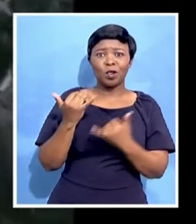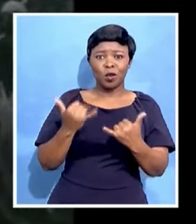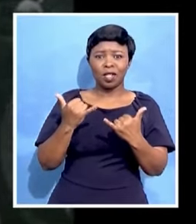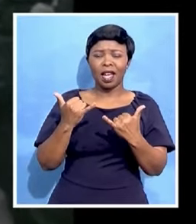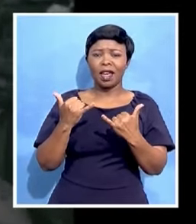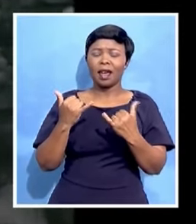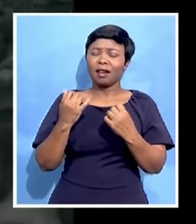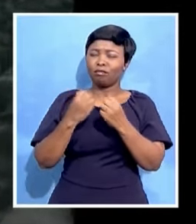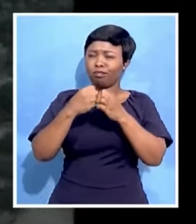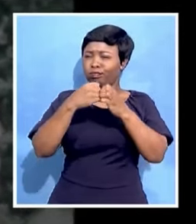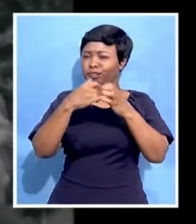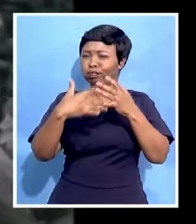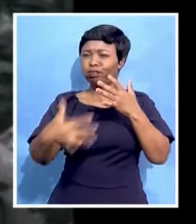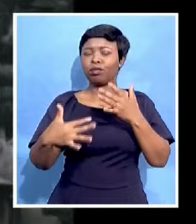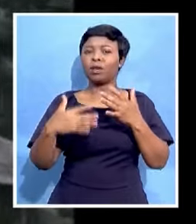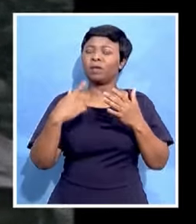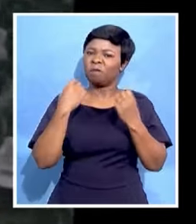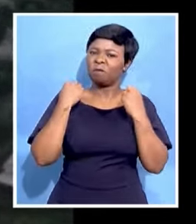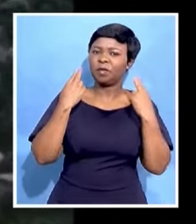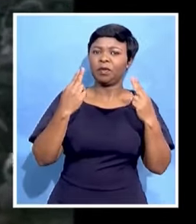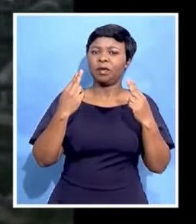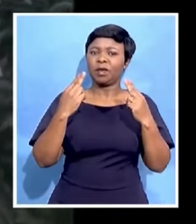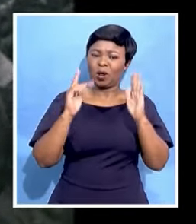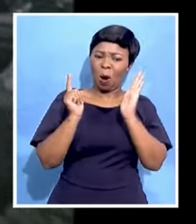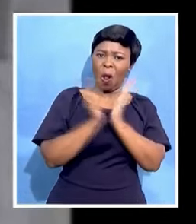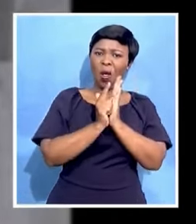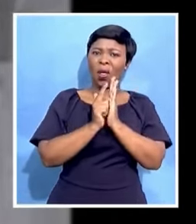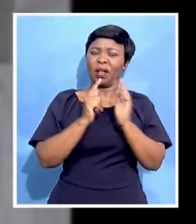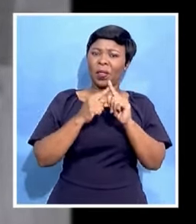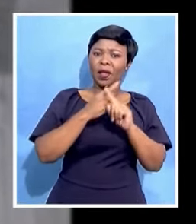pass law. They paid with their lives.